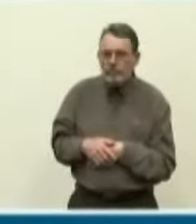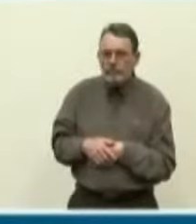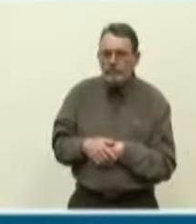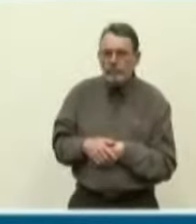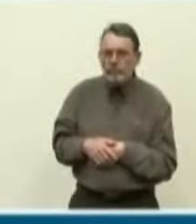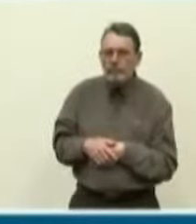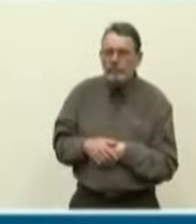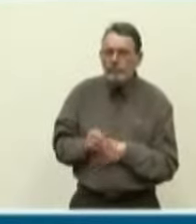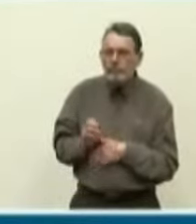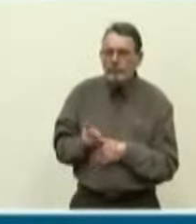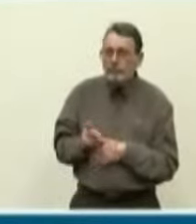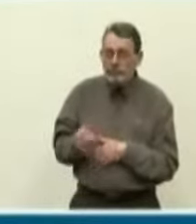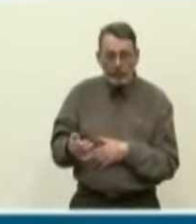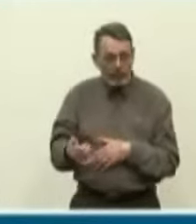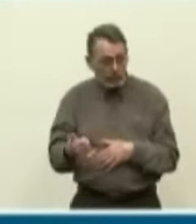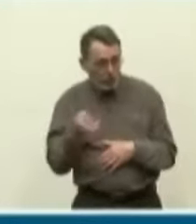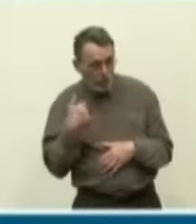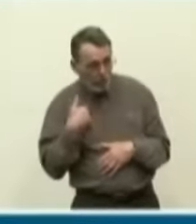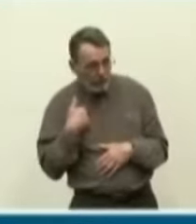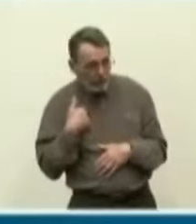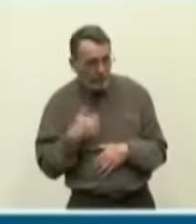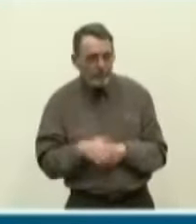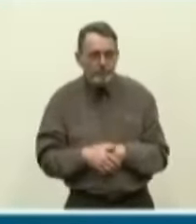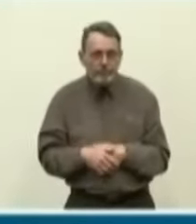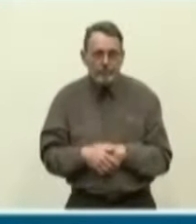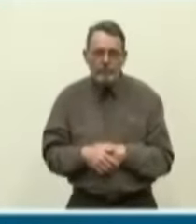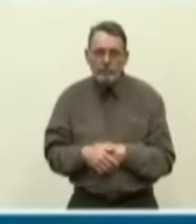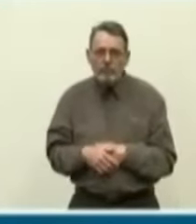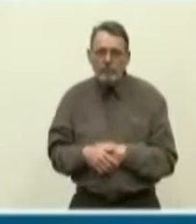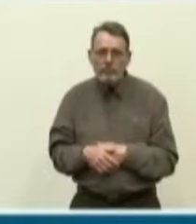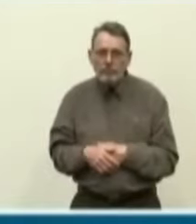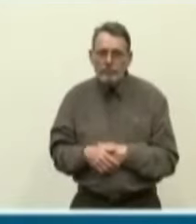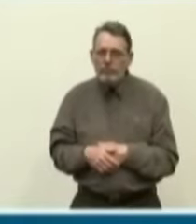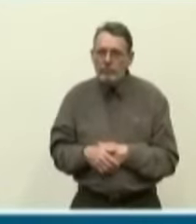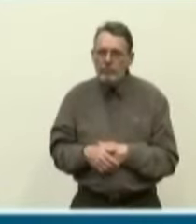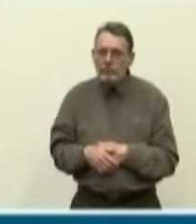26 seconds. Hey, can you give me a call? Copy.